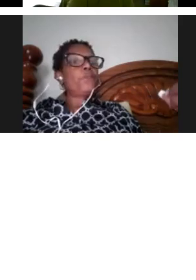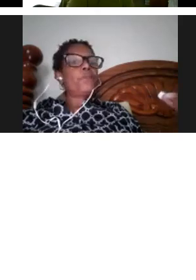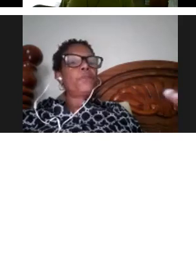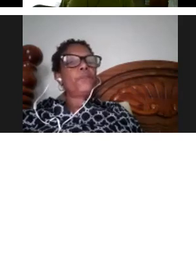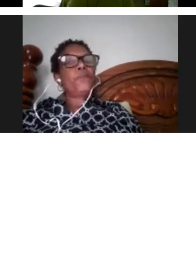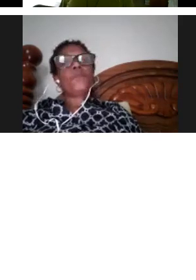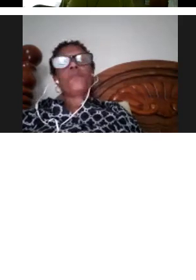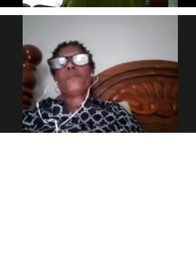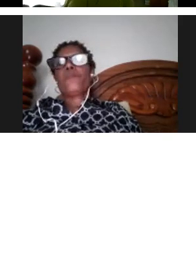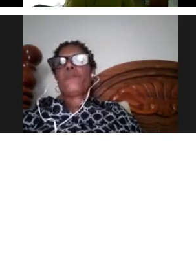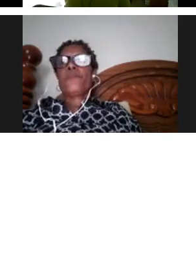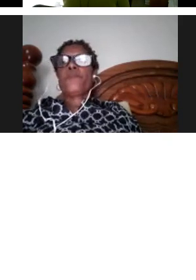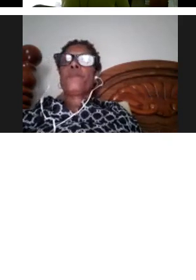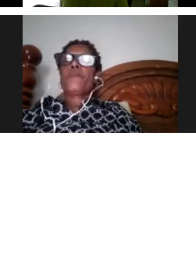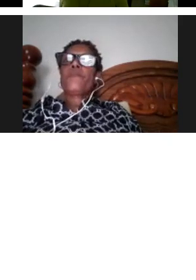So,